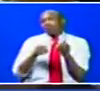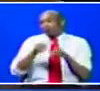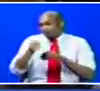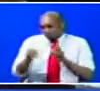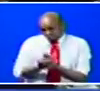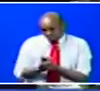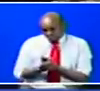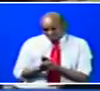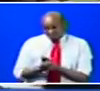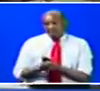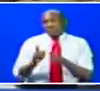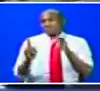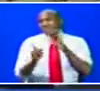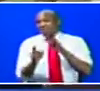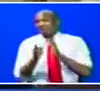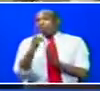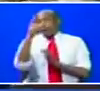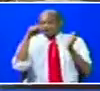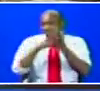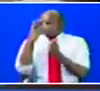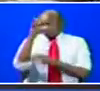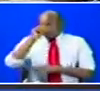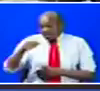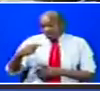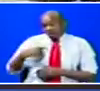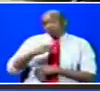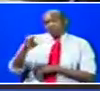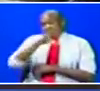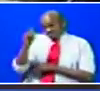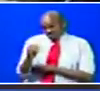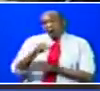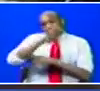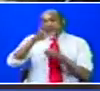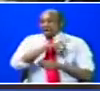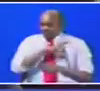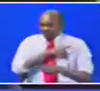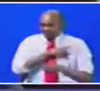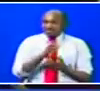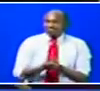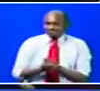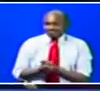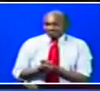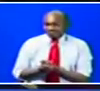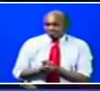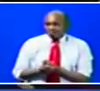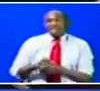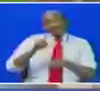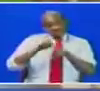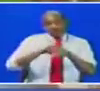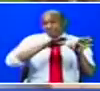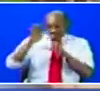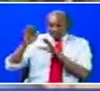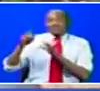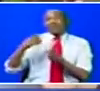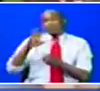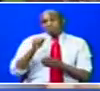EALA counterparts earn 1.4 million shillings monthly, inclusive of all allowances. When Parliament resumes its